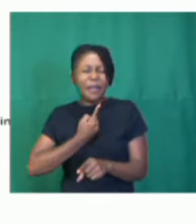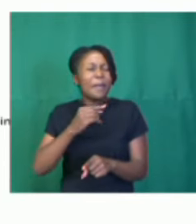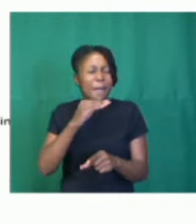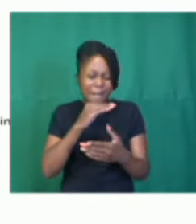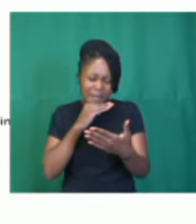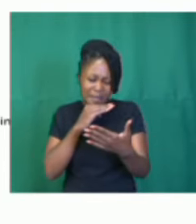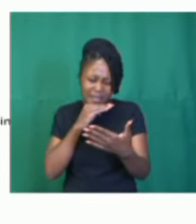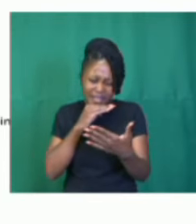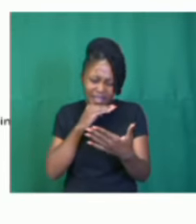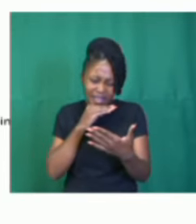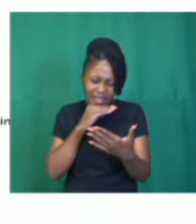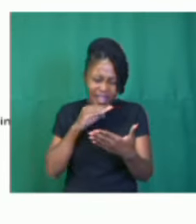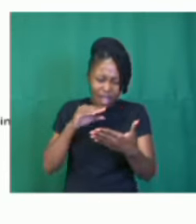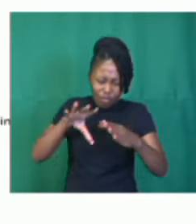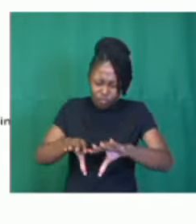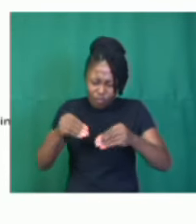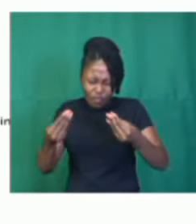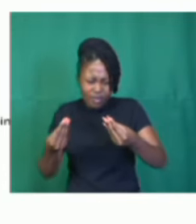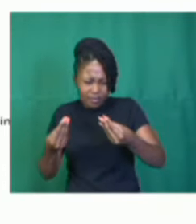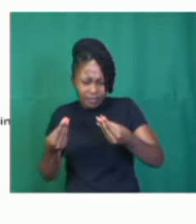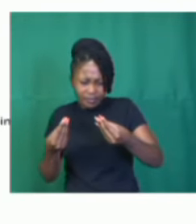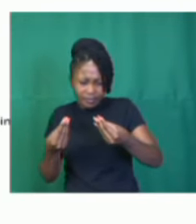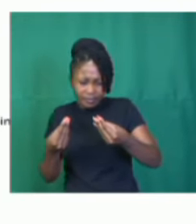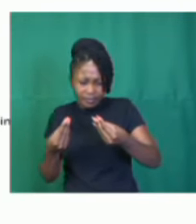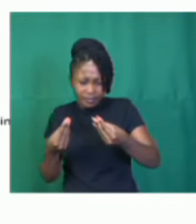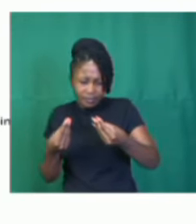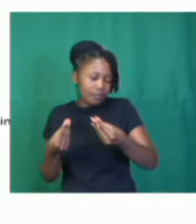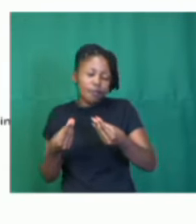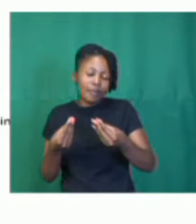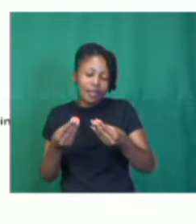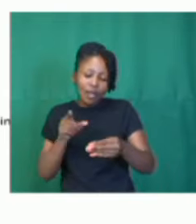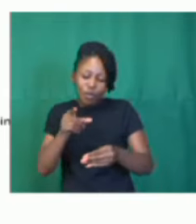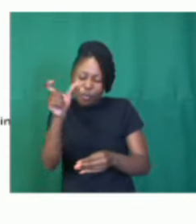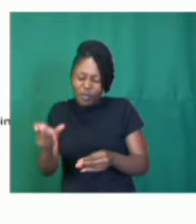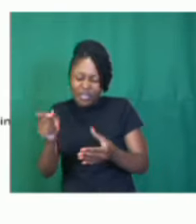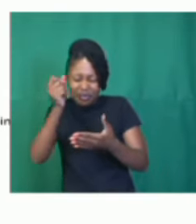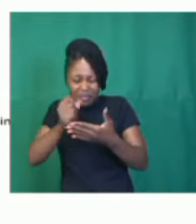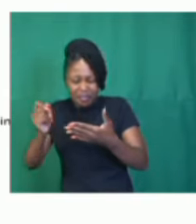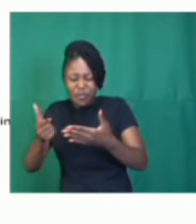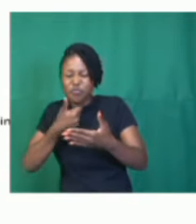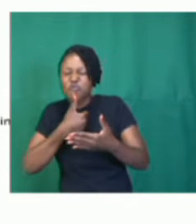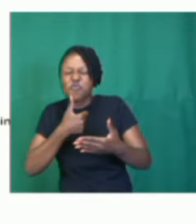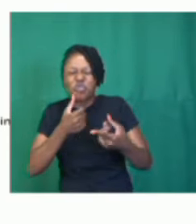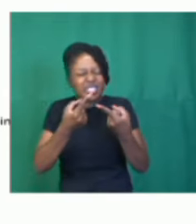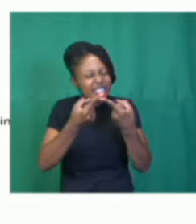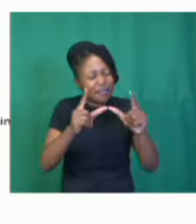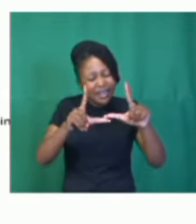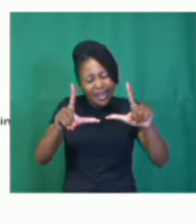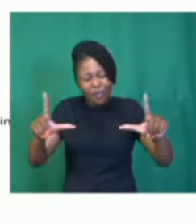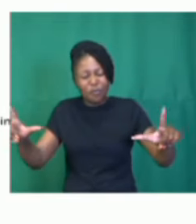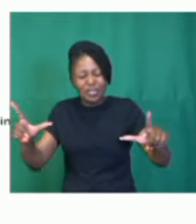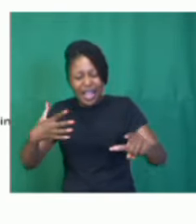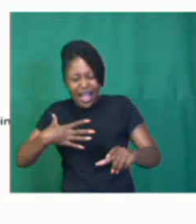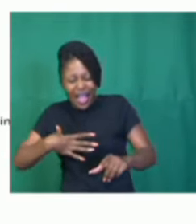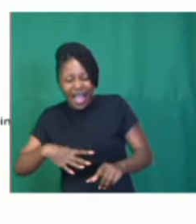actually find how the maybe the writer has used certain language words or certain words